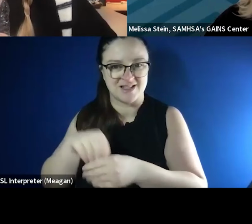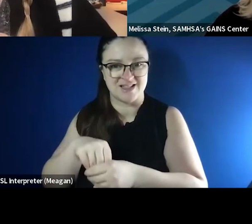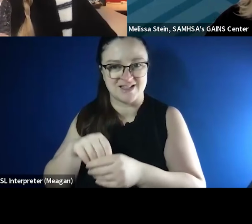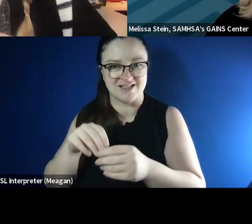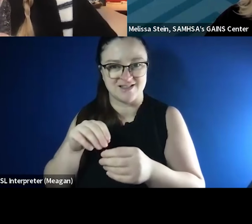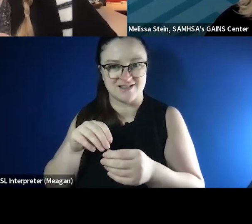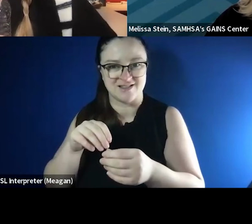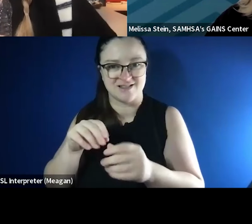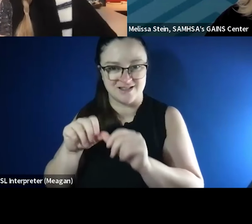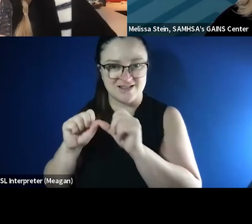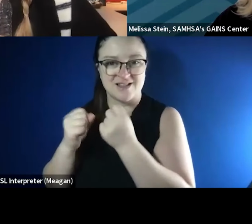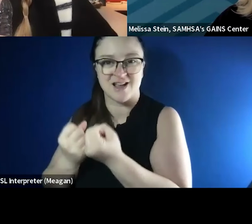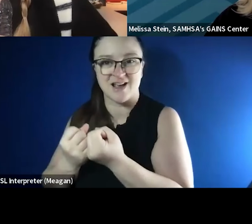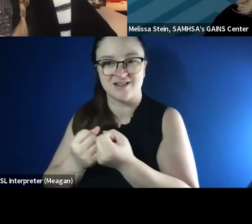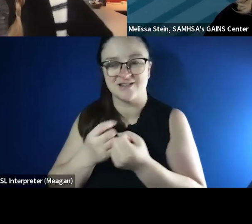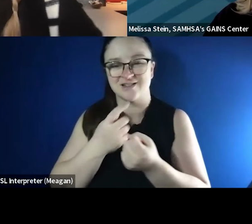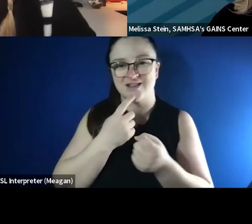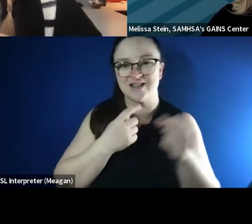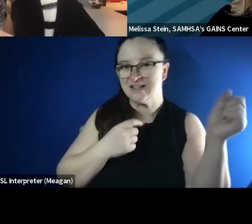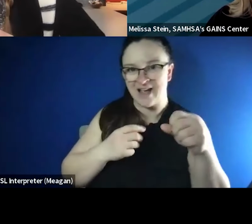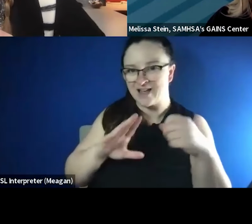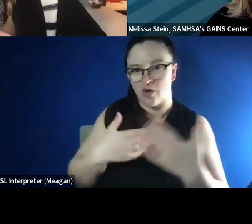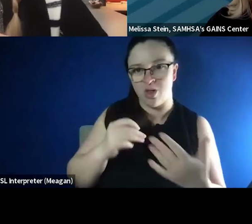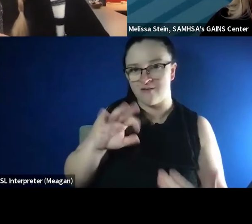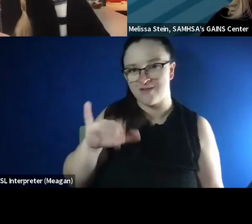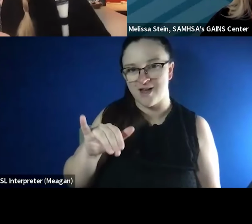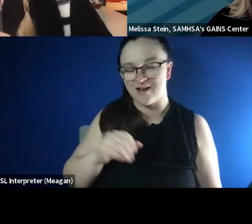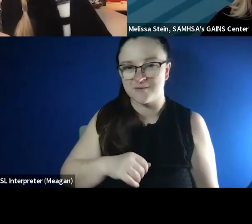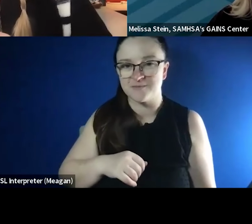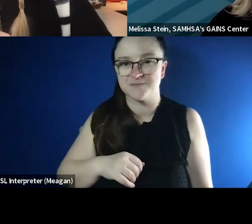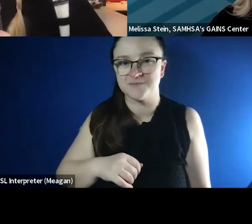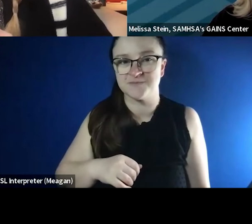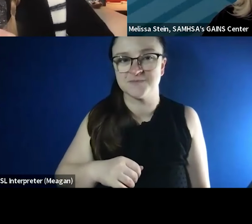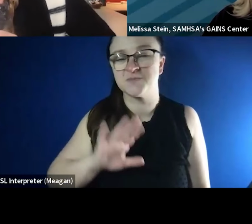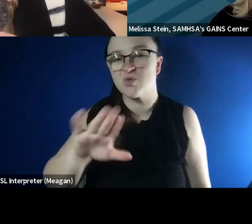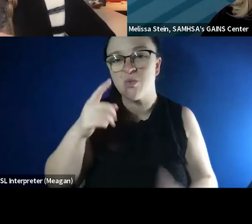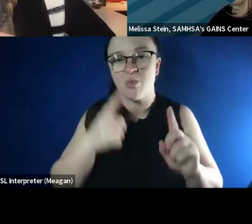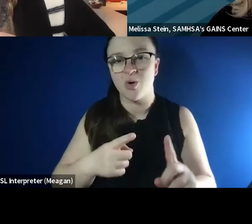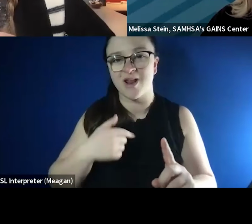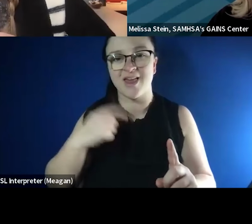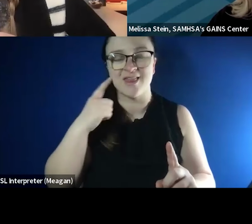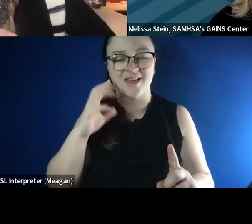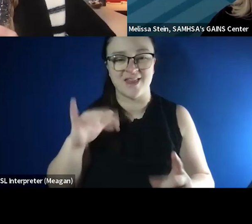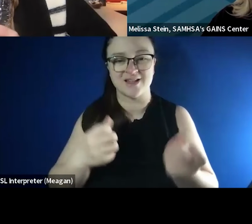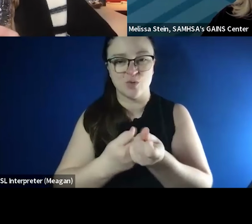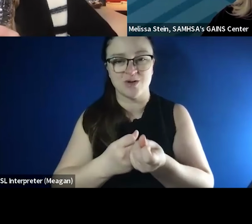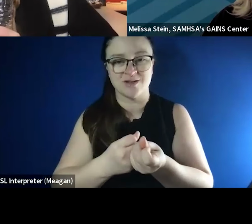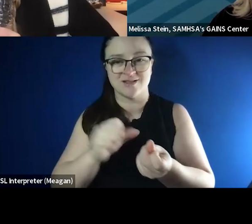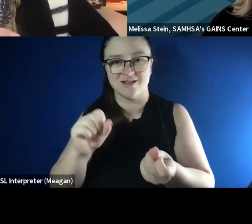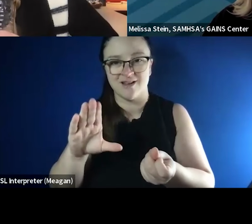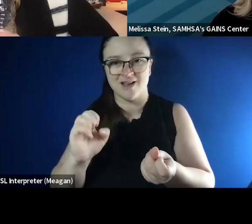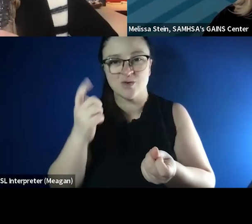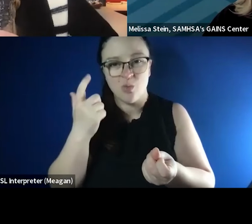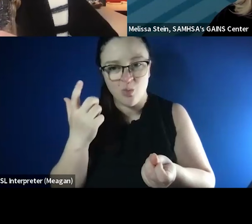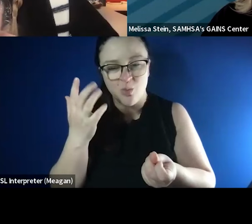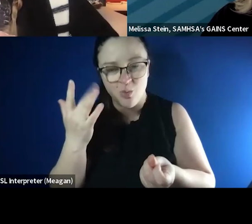All of that. Yes, Noelle. I think to the point, though, I think it only makes the case for why such a comprehensive support